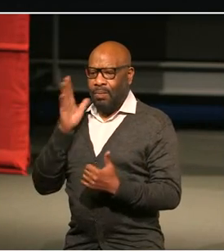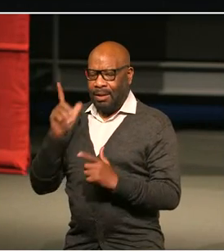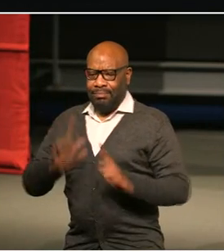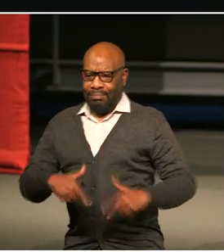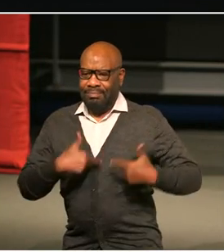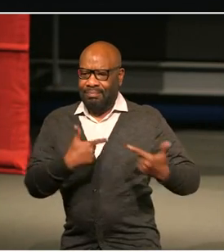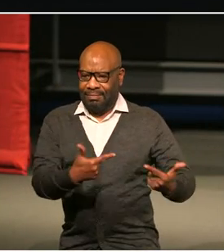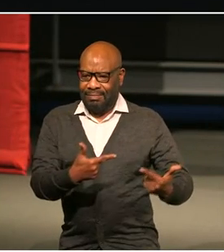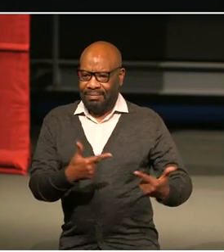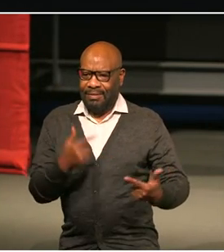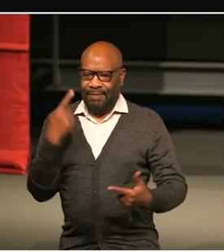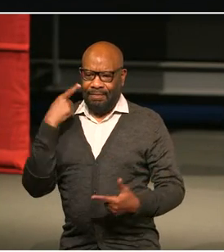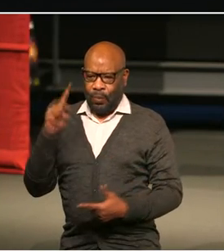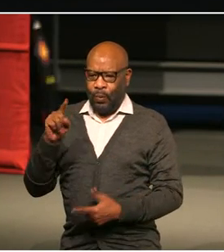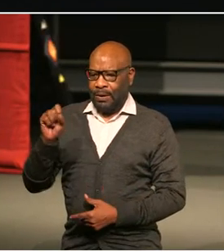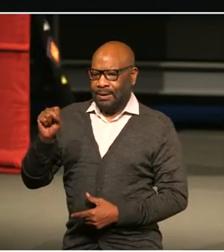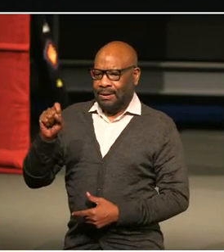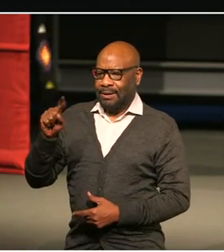Steve Bohe,